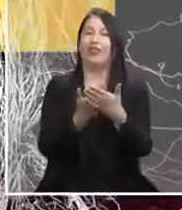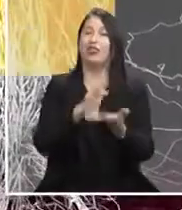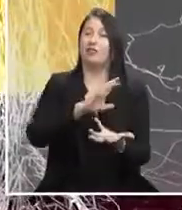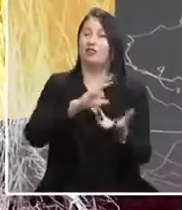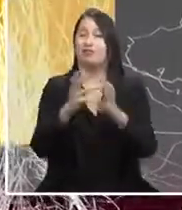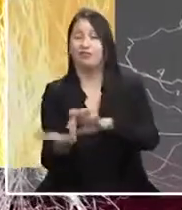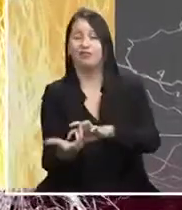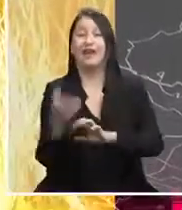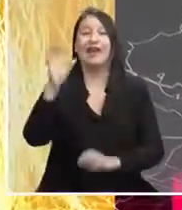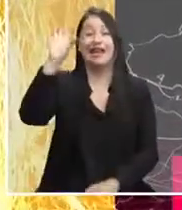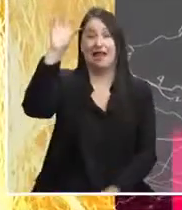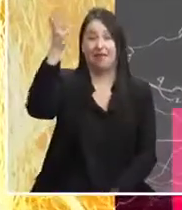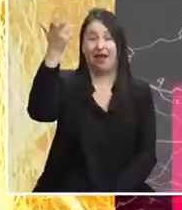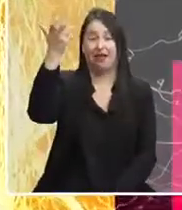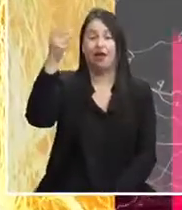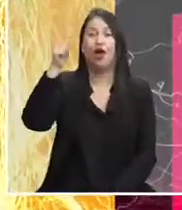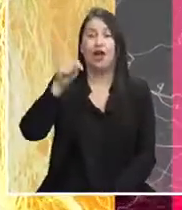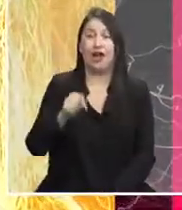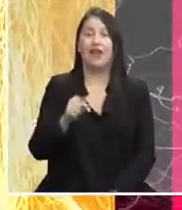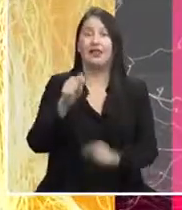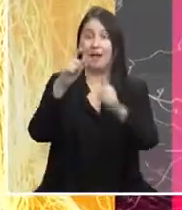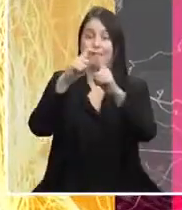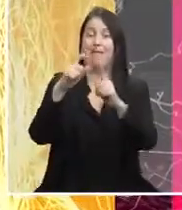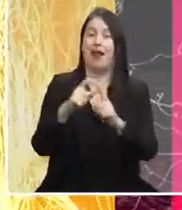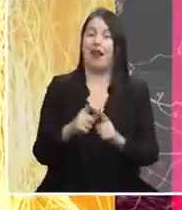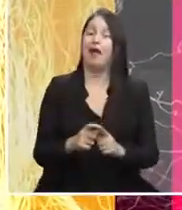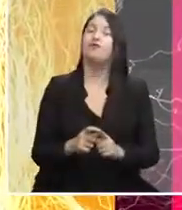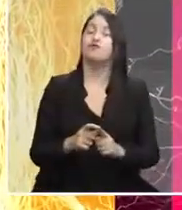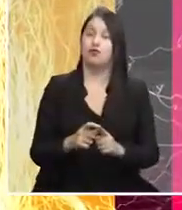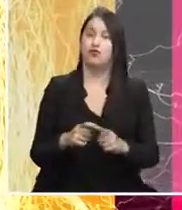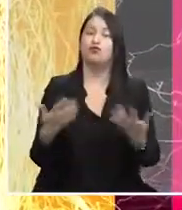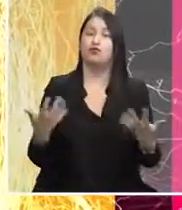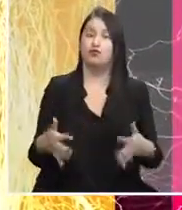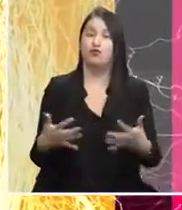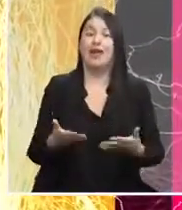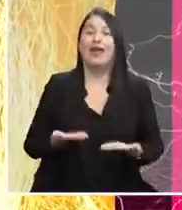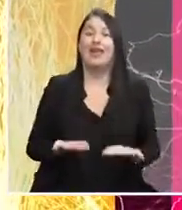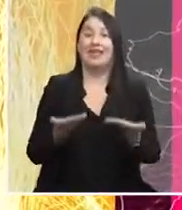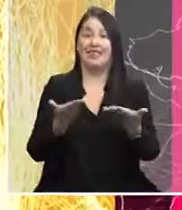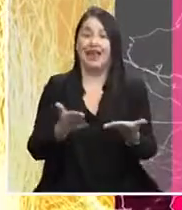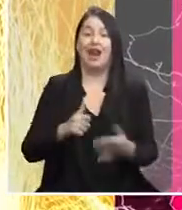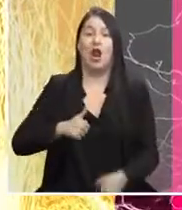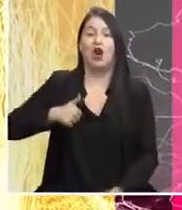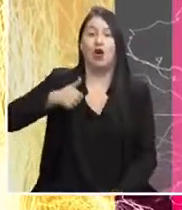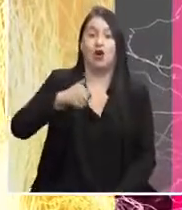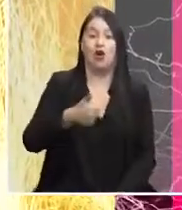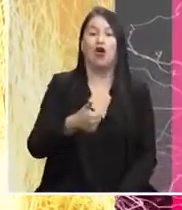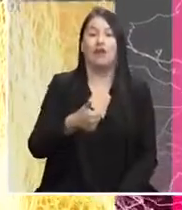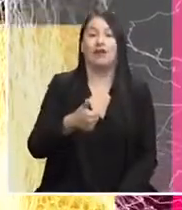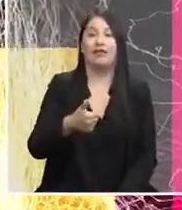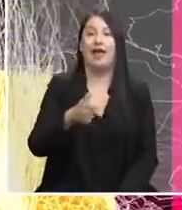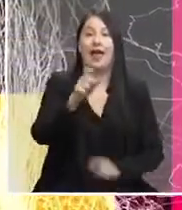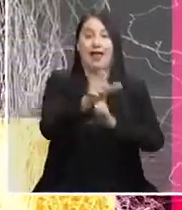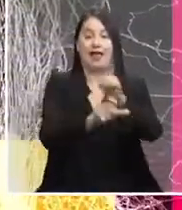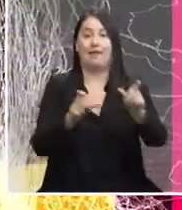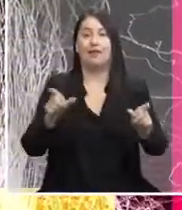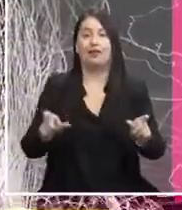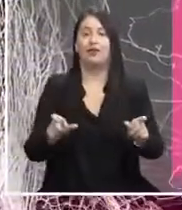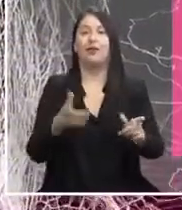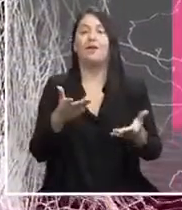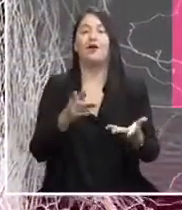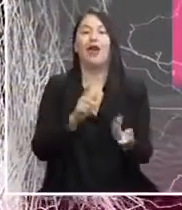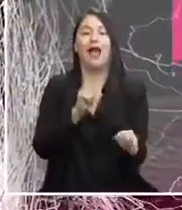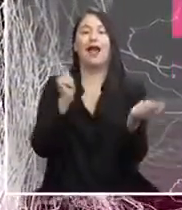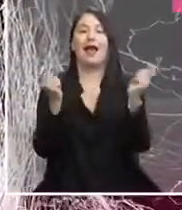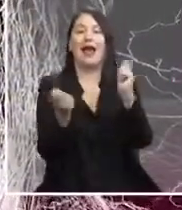we have to give credit to young people across the planet for this change in language. You know, they were the first to talk about